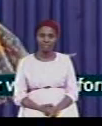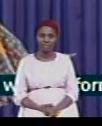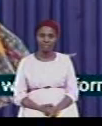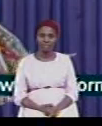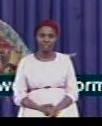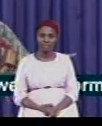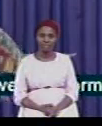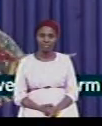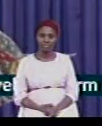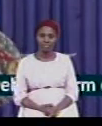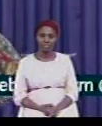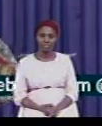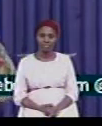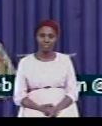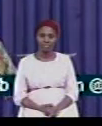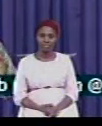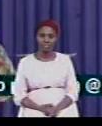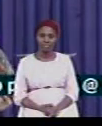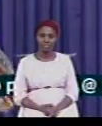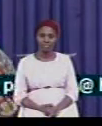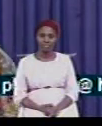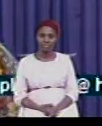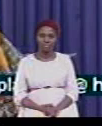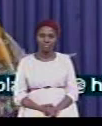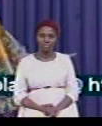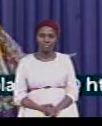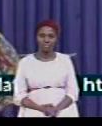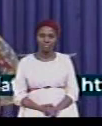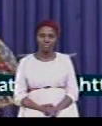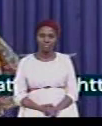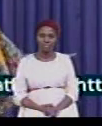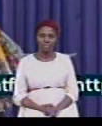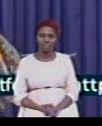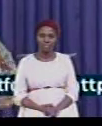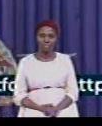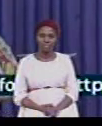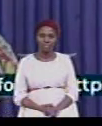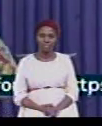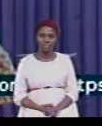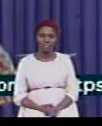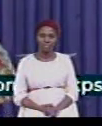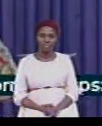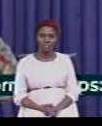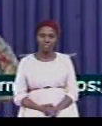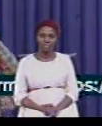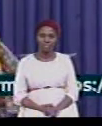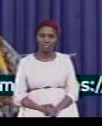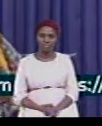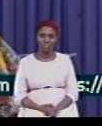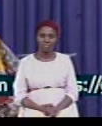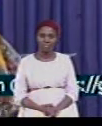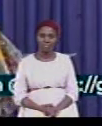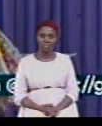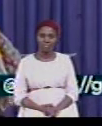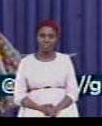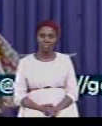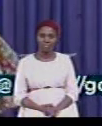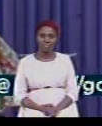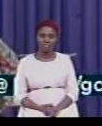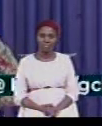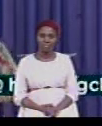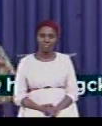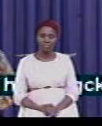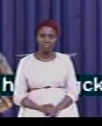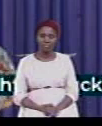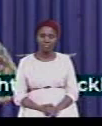ye nyina me shiri nyina me ka mentality emienu pe me di shenyame enwanyam ene urade asiesie mi ama ene me